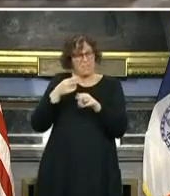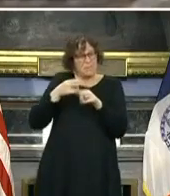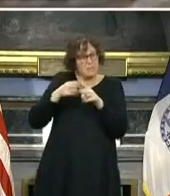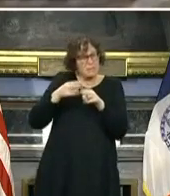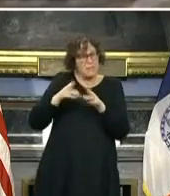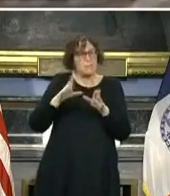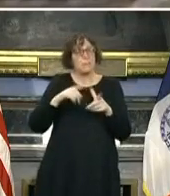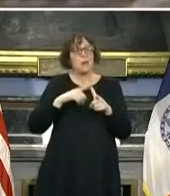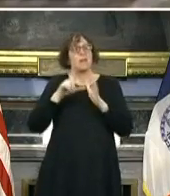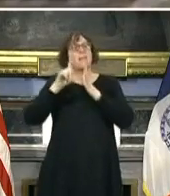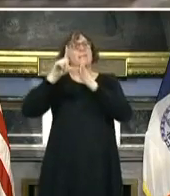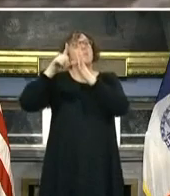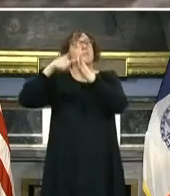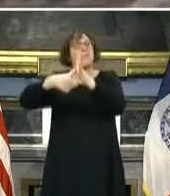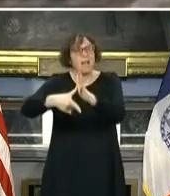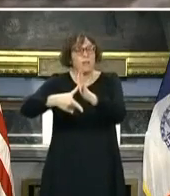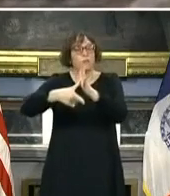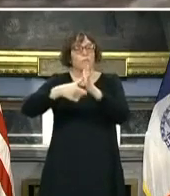on it, we will.